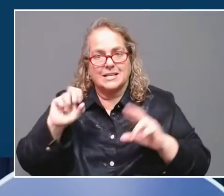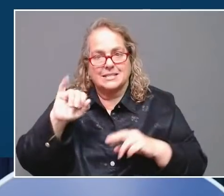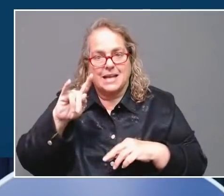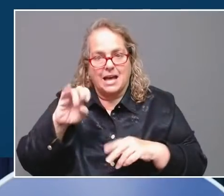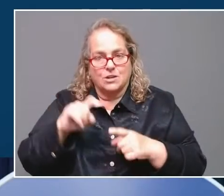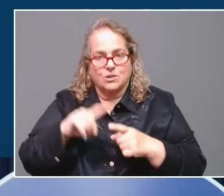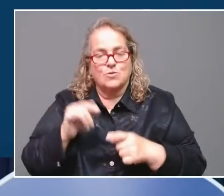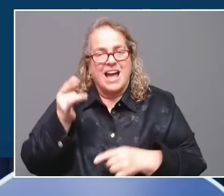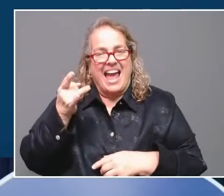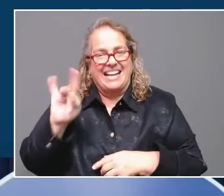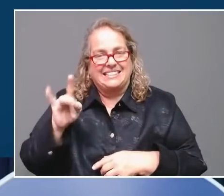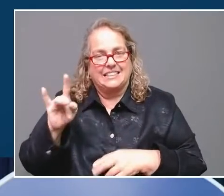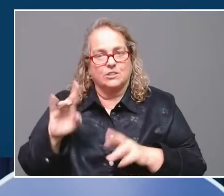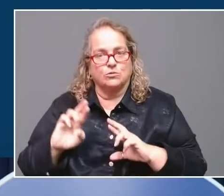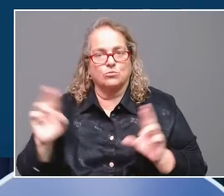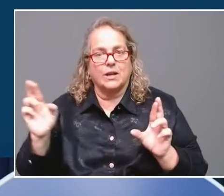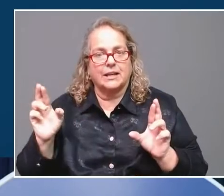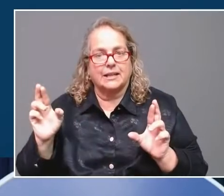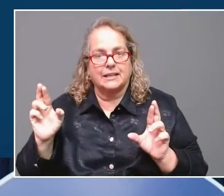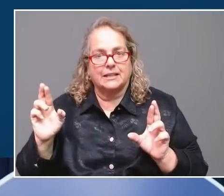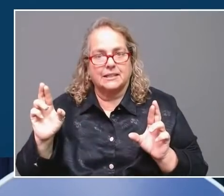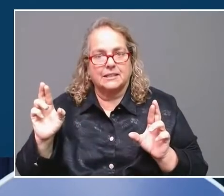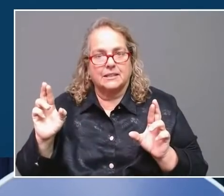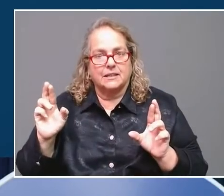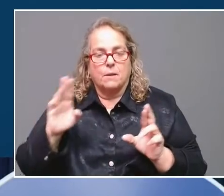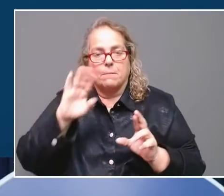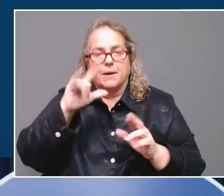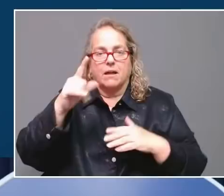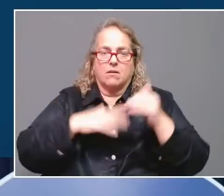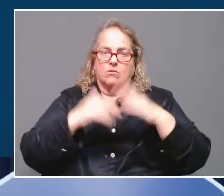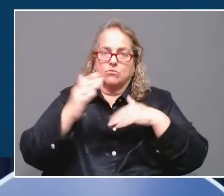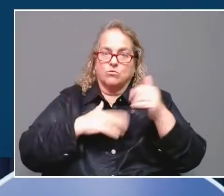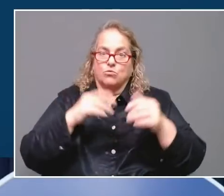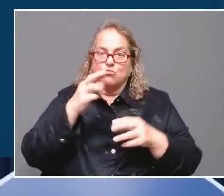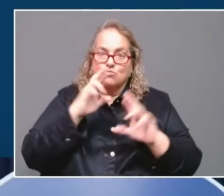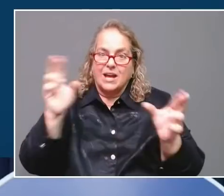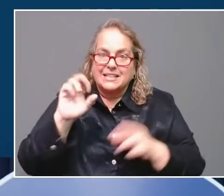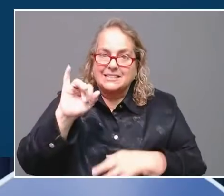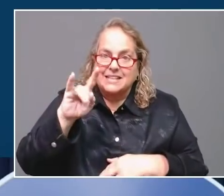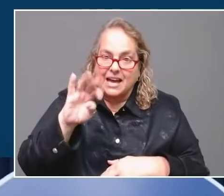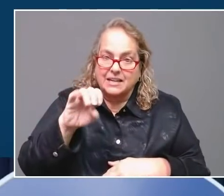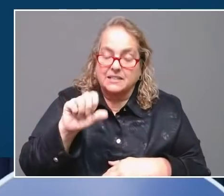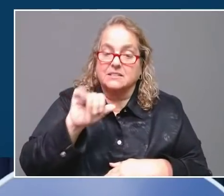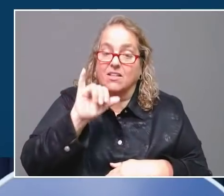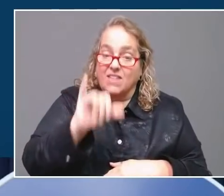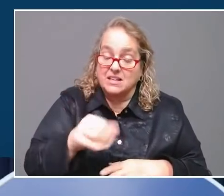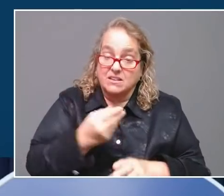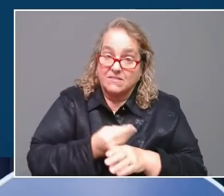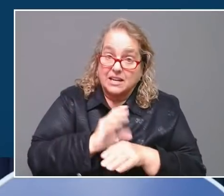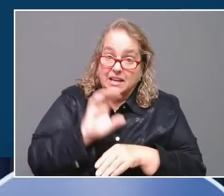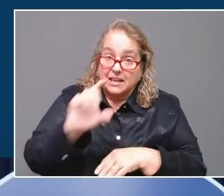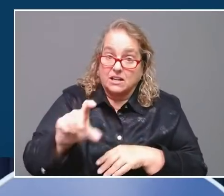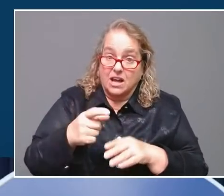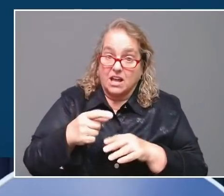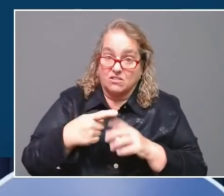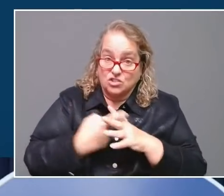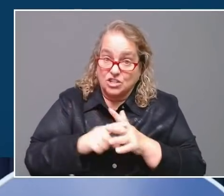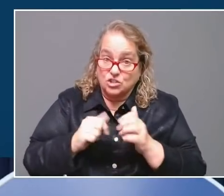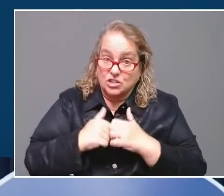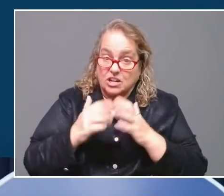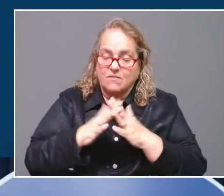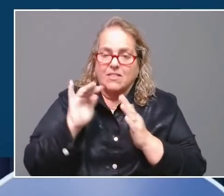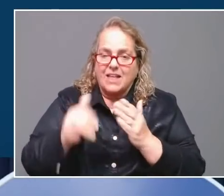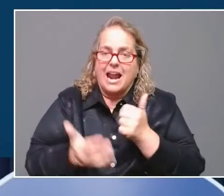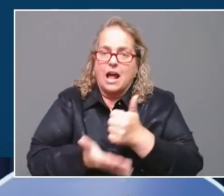18. The site was previously selected for funding through the state's Product Development Initiative, which assists with site and building